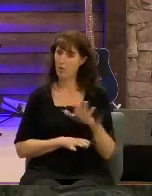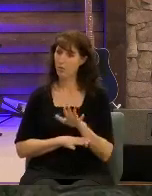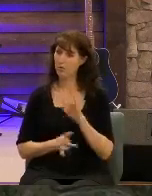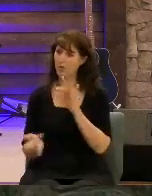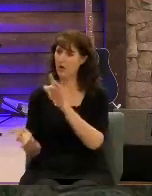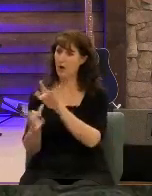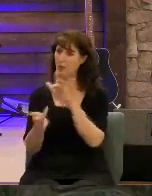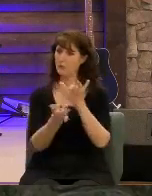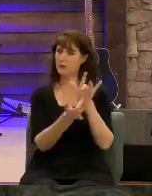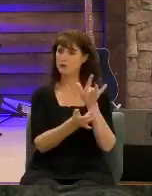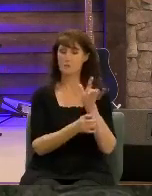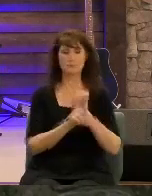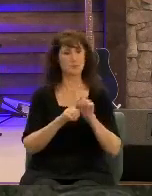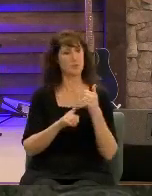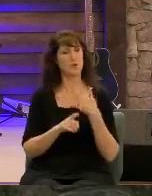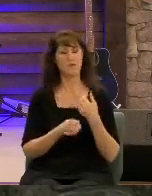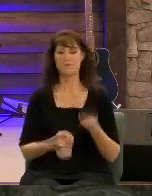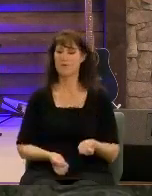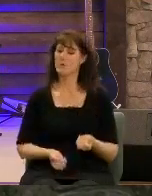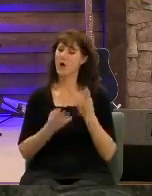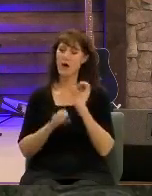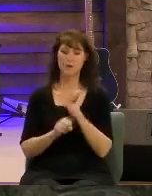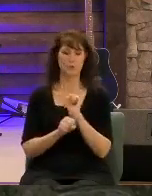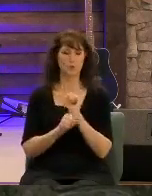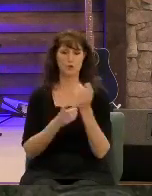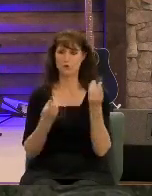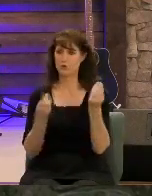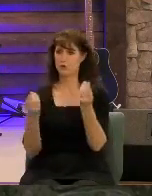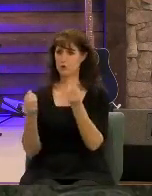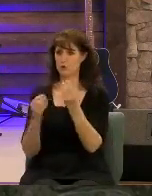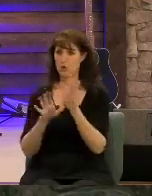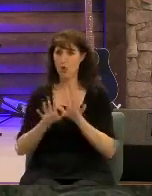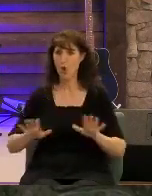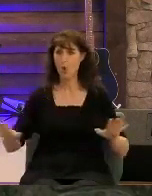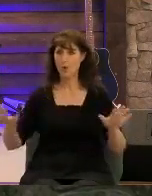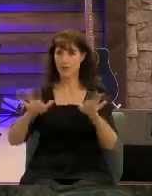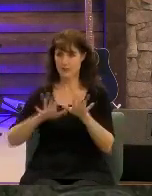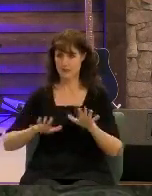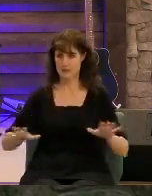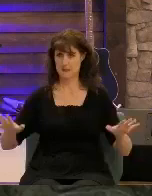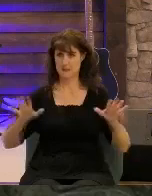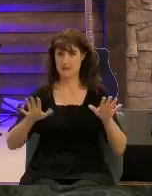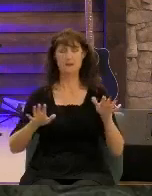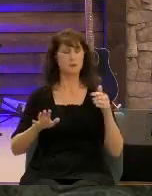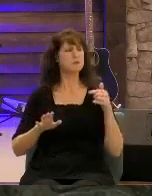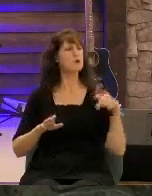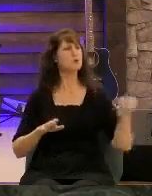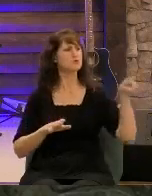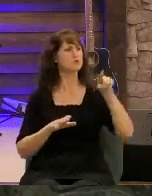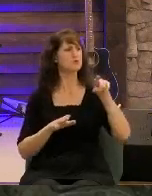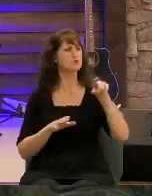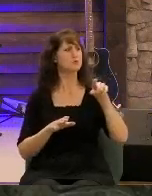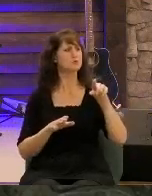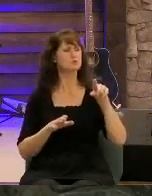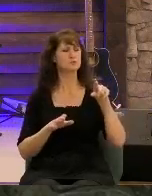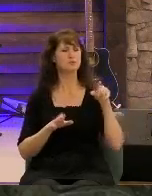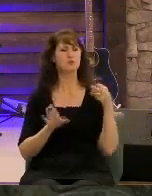have a lot of work to do yet locally. Amen? And so join with me in that. You'll see